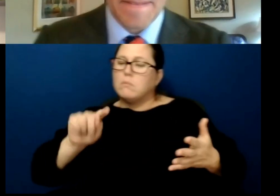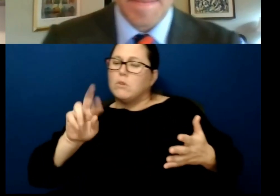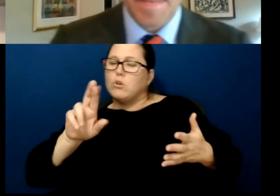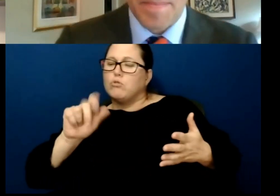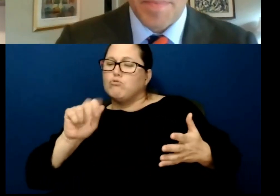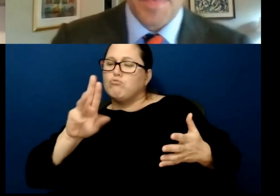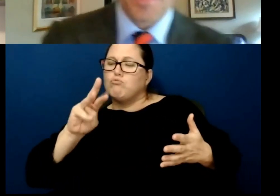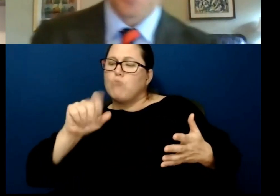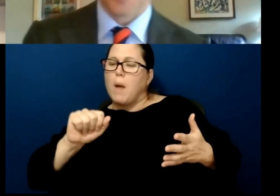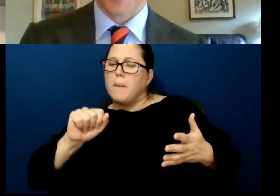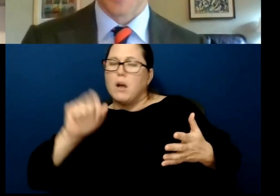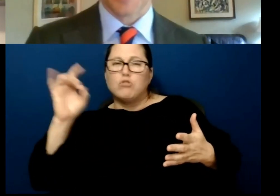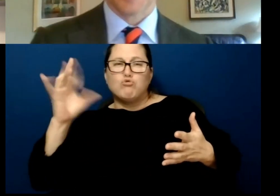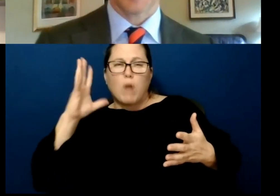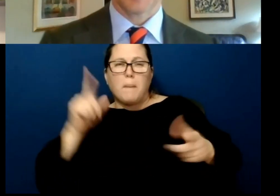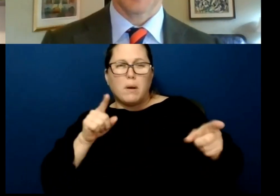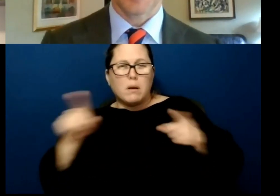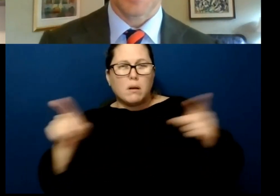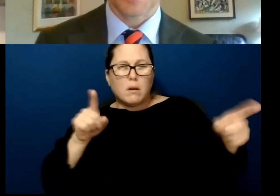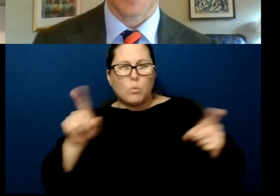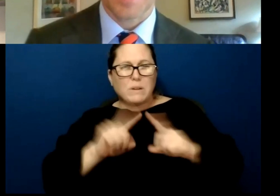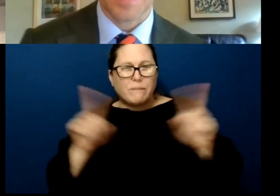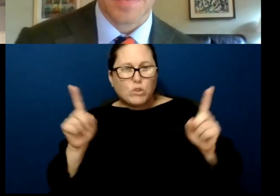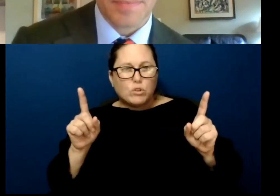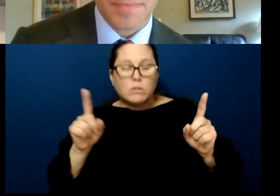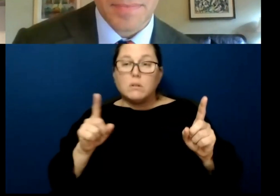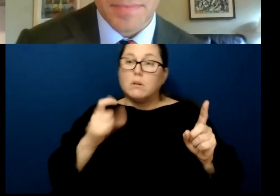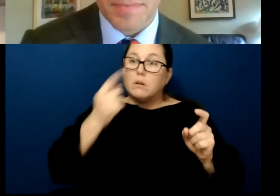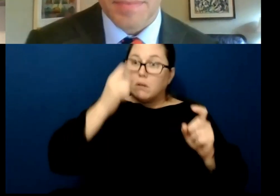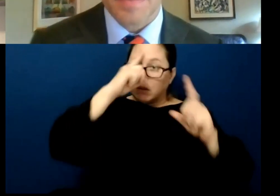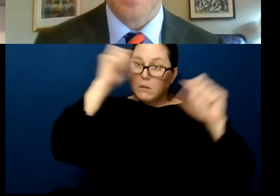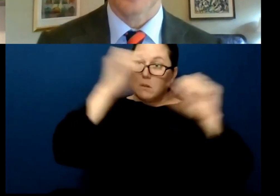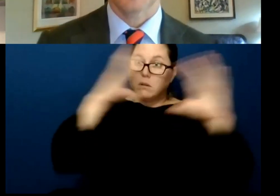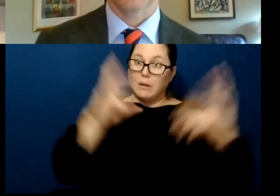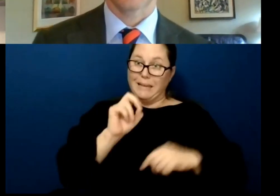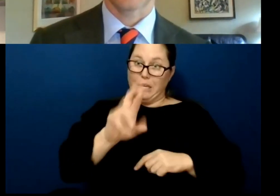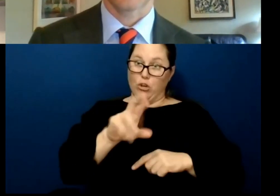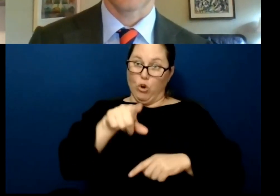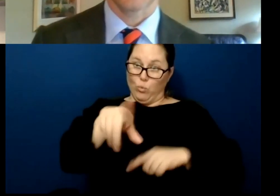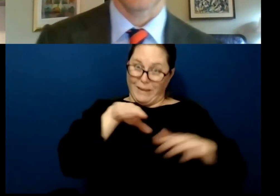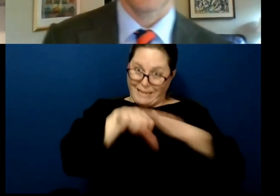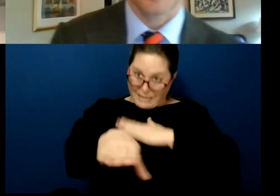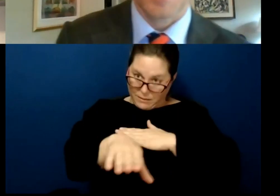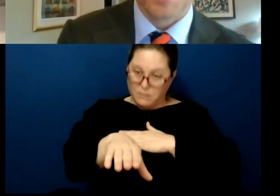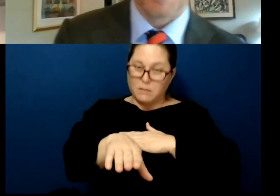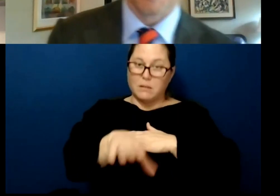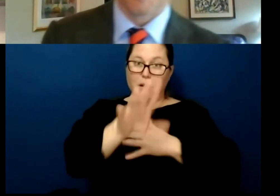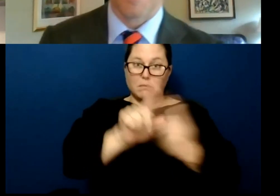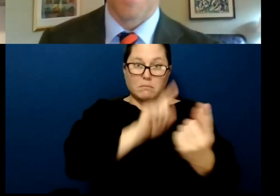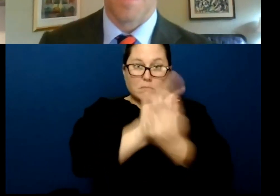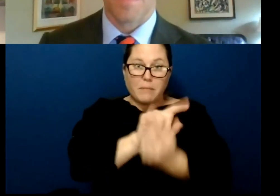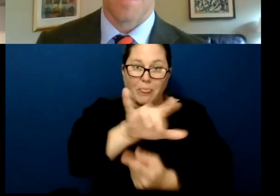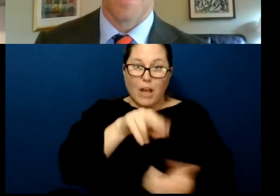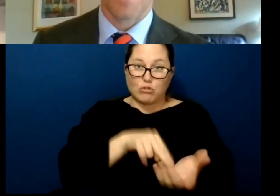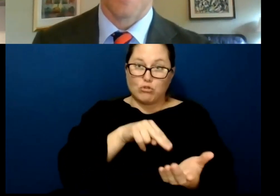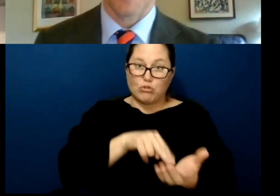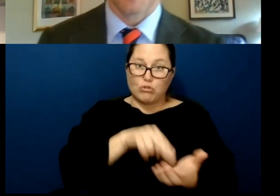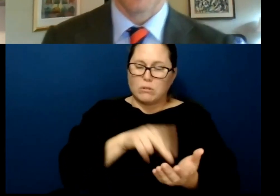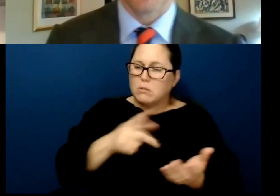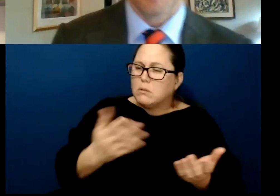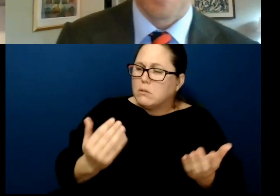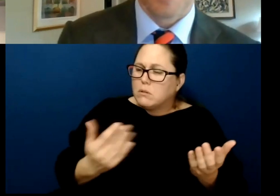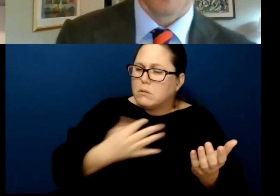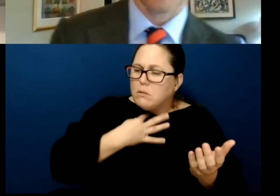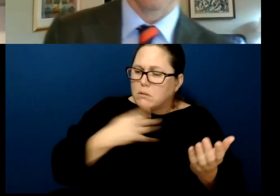department and you're in the waiting room, you're going to meet a nurse, and that would be me. And my job is to say, what are you here for? What is your